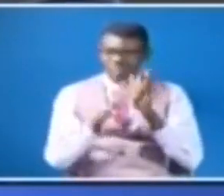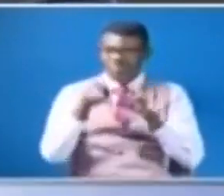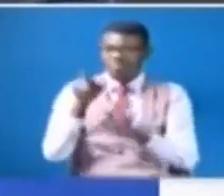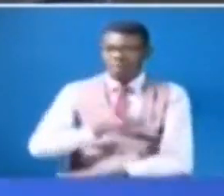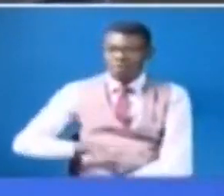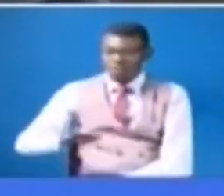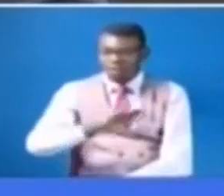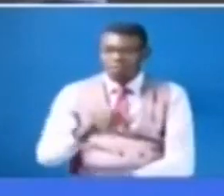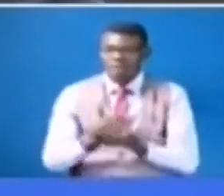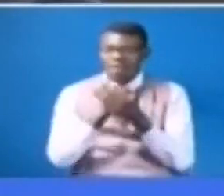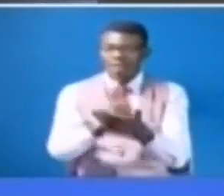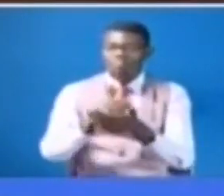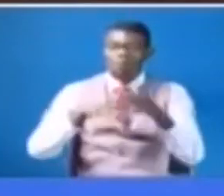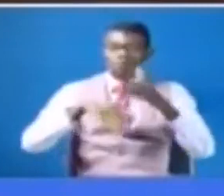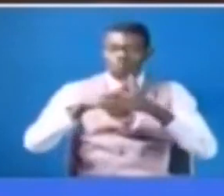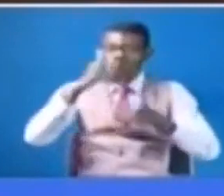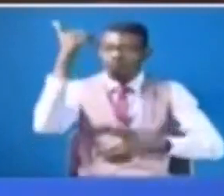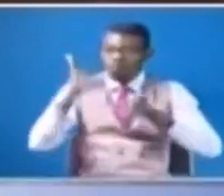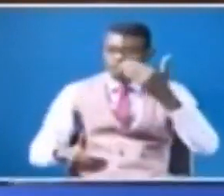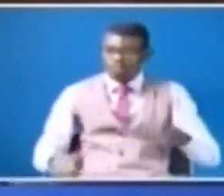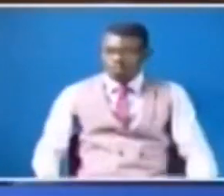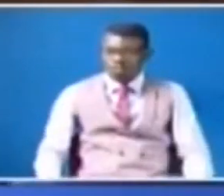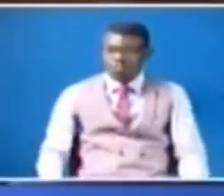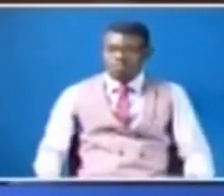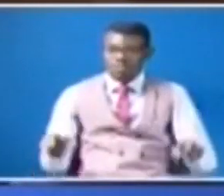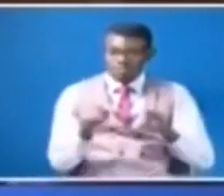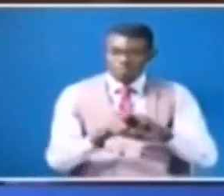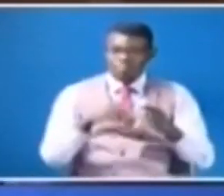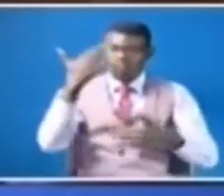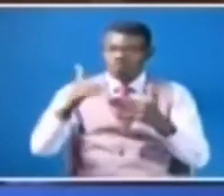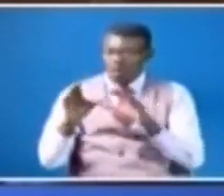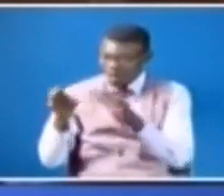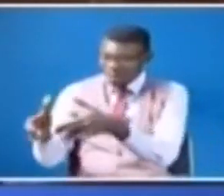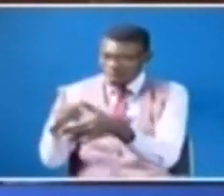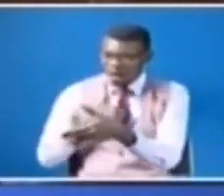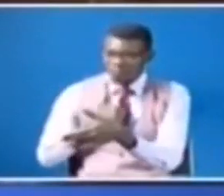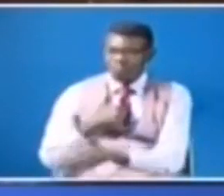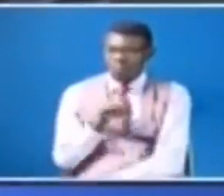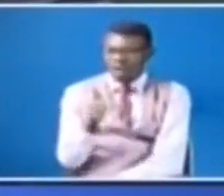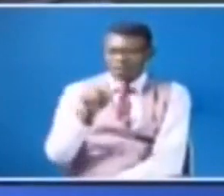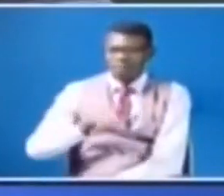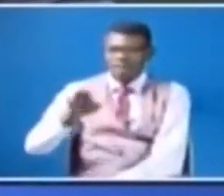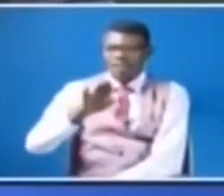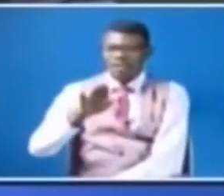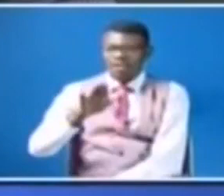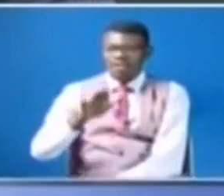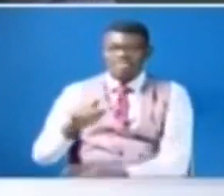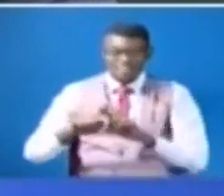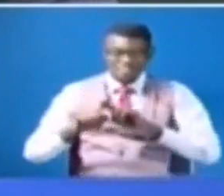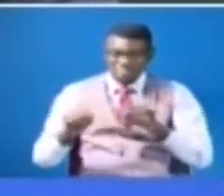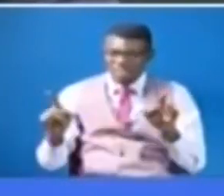will professionalize football the way we have professional clubs in other parts, we are